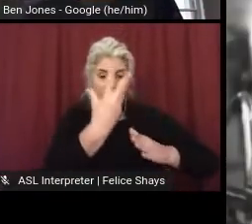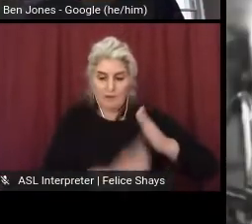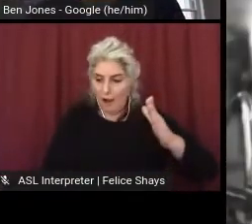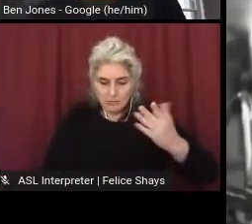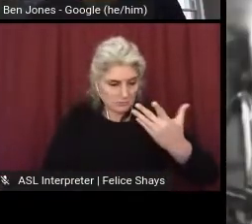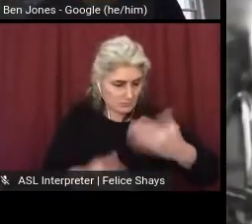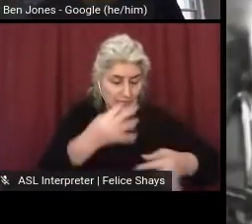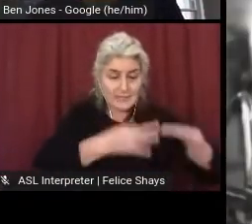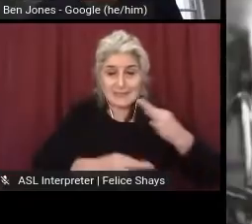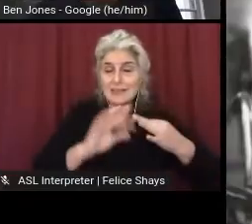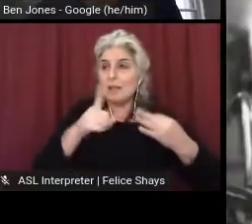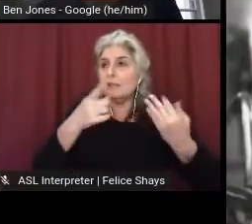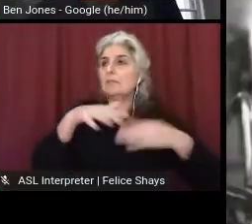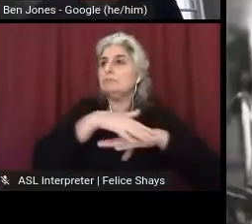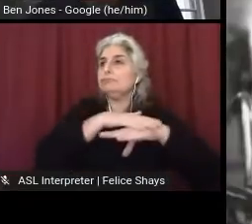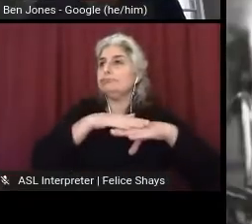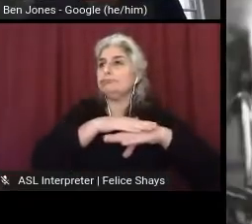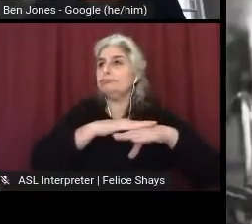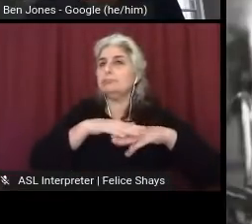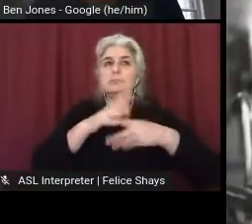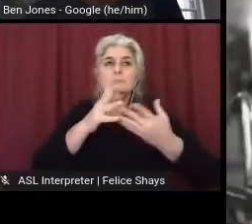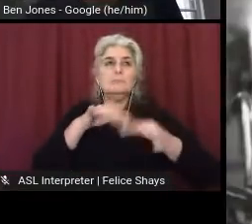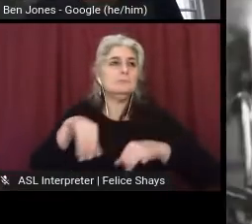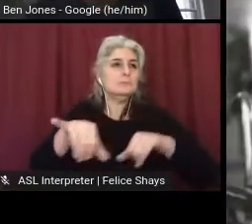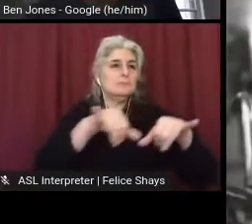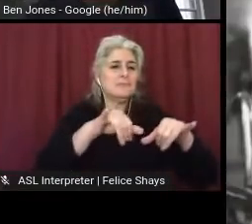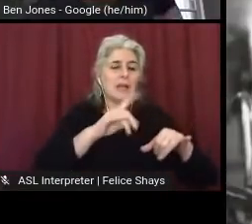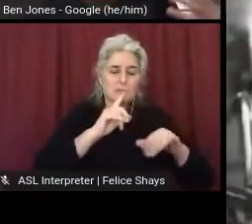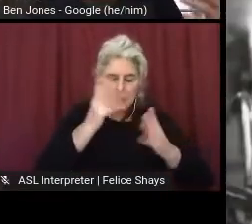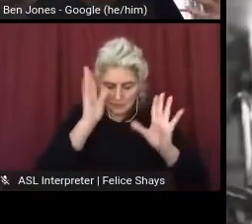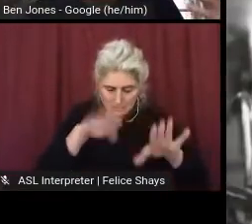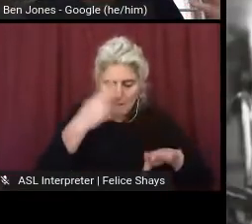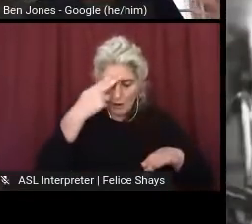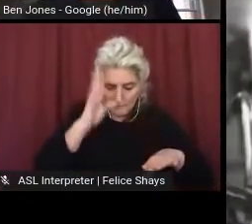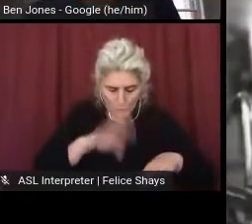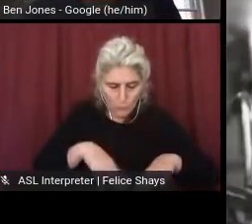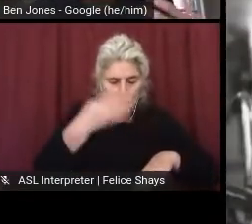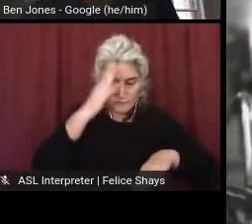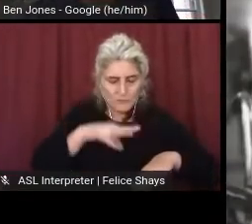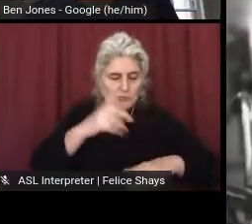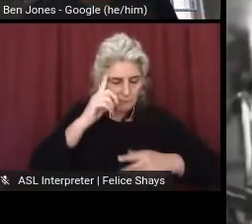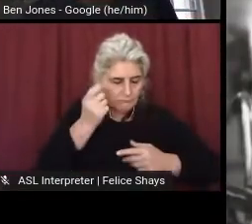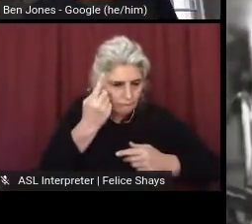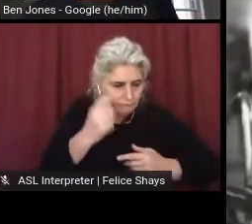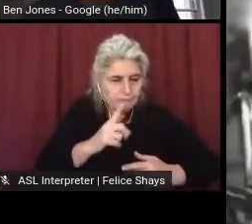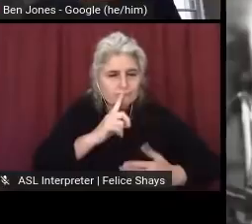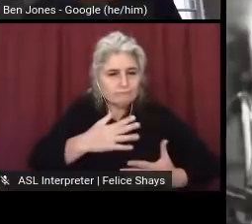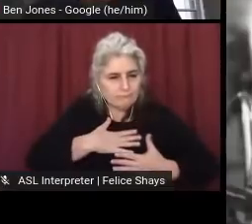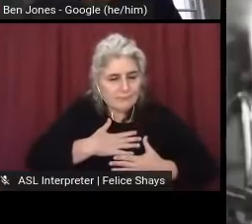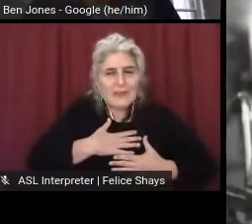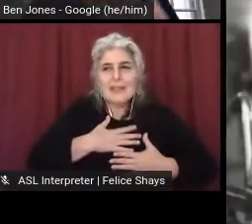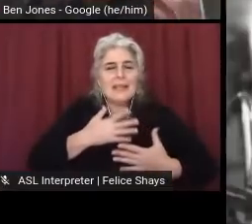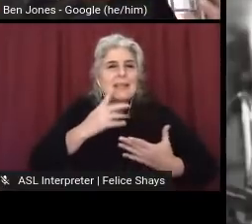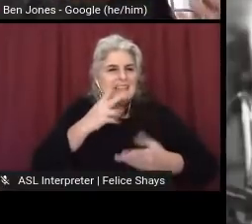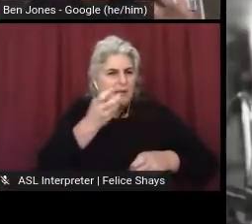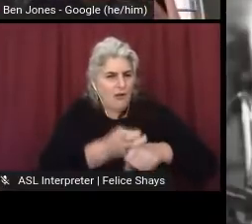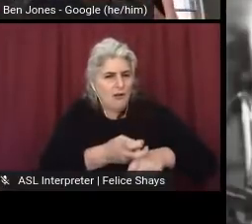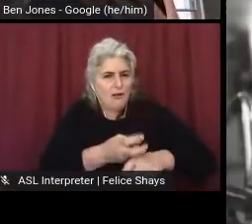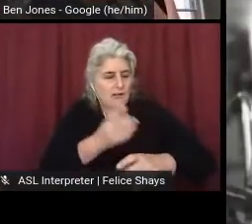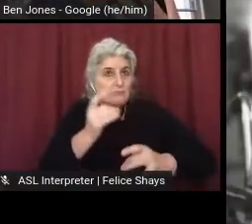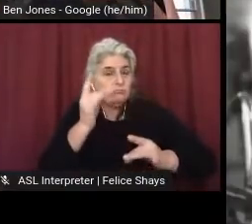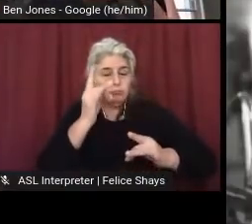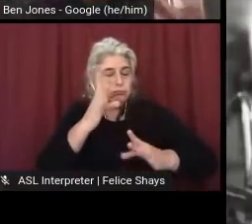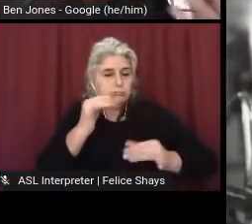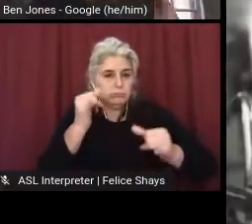It was an unbelievable sort of common human moment, and we did not have data or experience. But for me, it